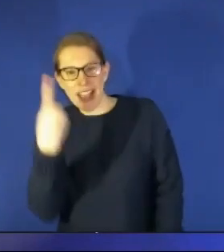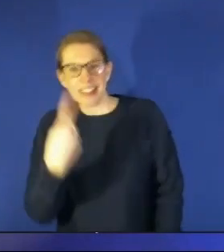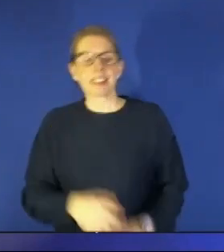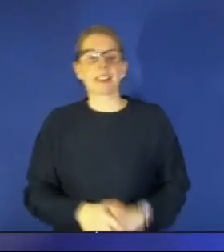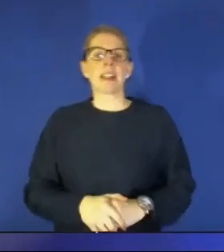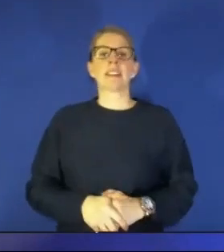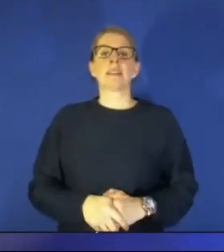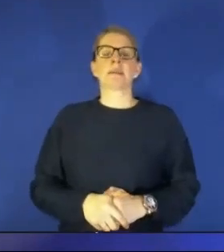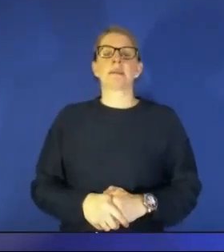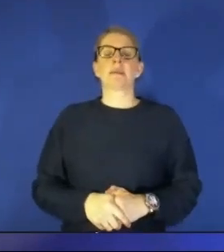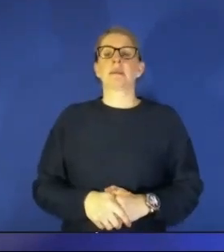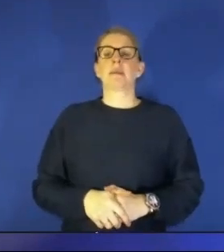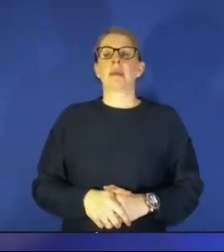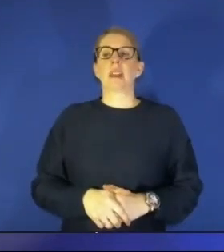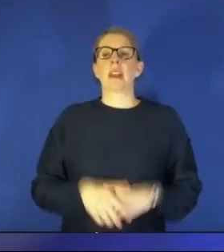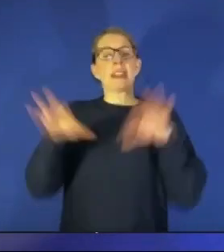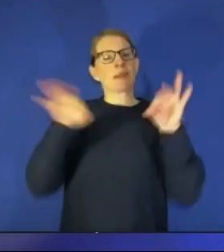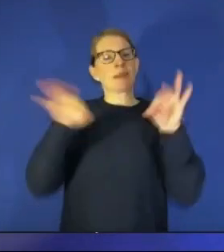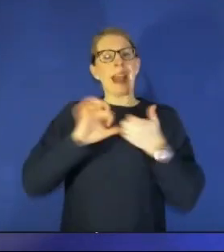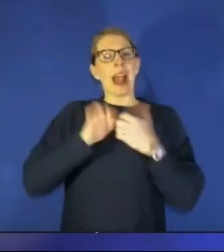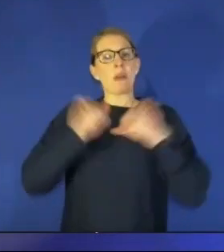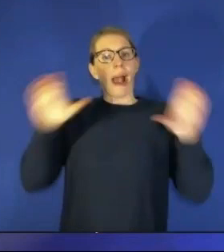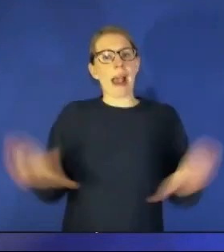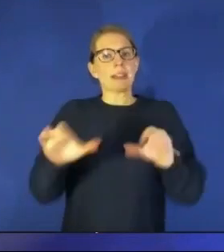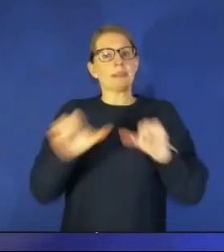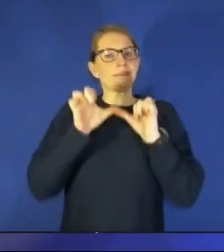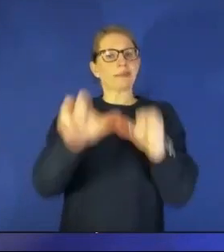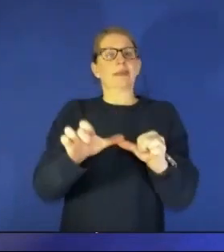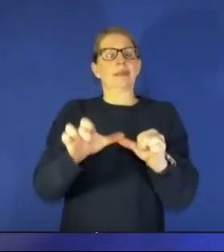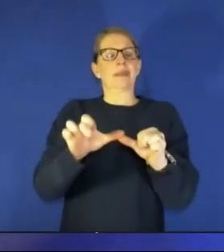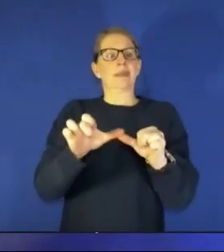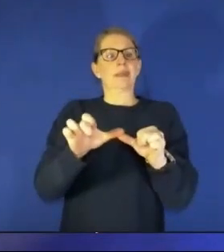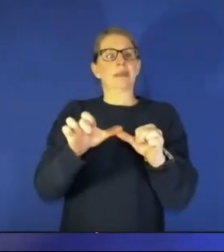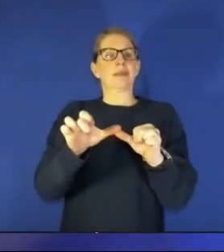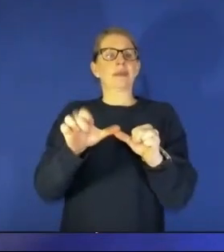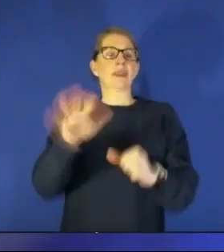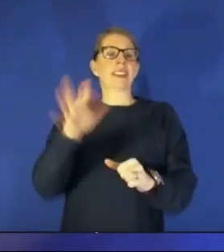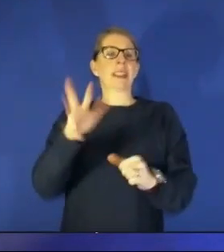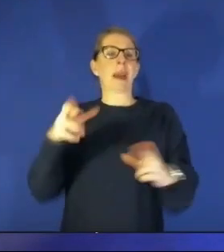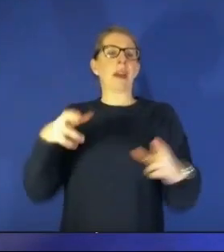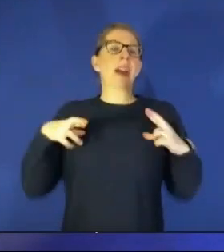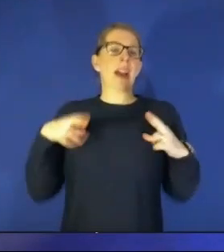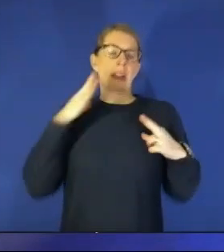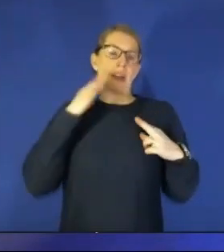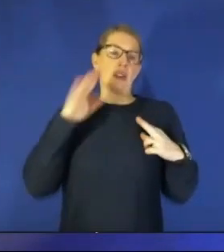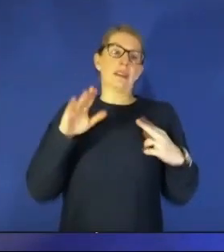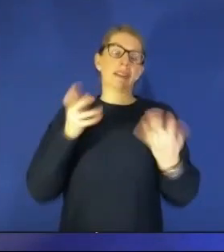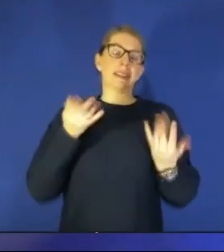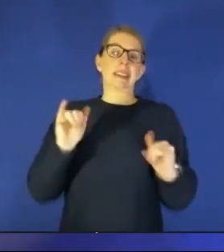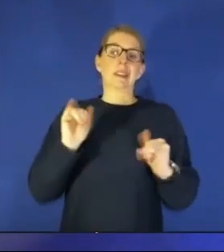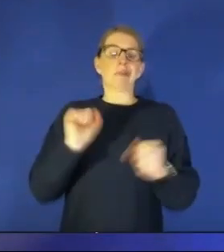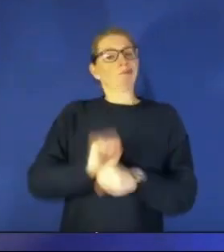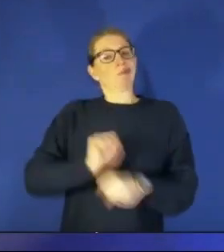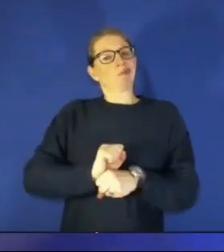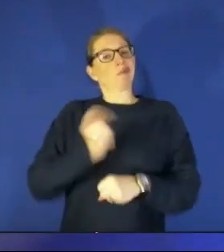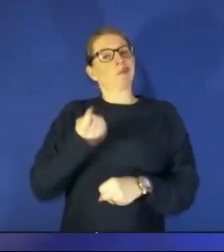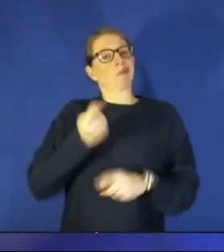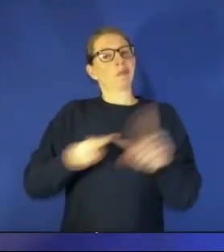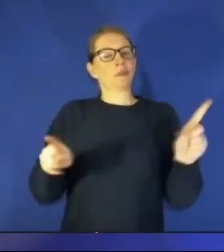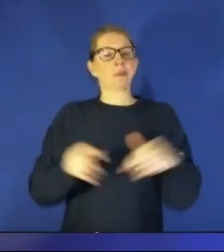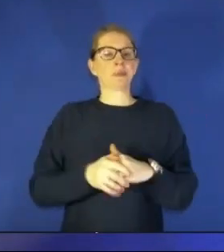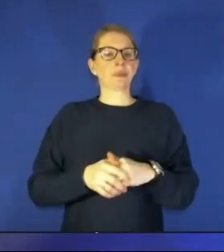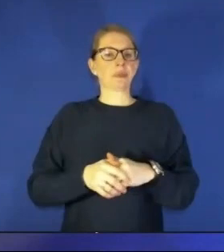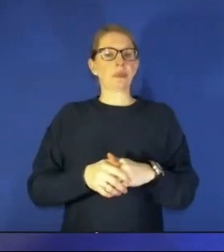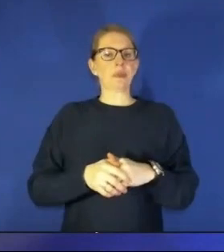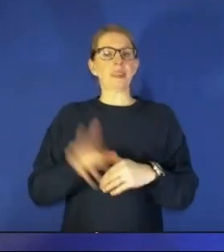staying active has just really made a difference. Certainly, now that you're semi-retired, I know you're still out there a bit, but staying fit and making that